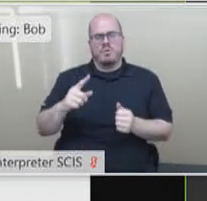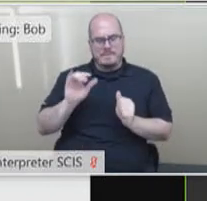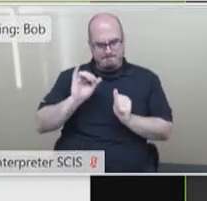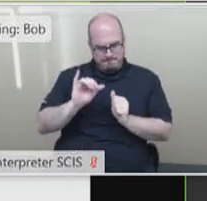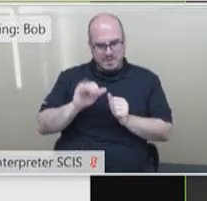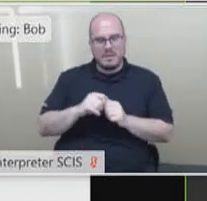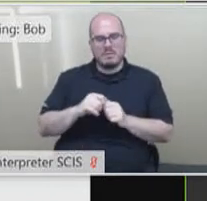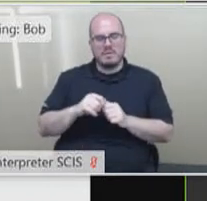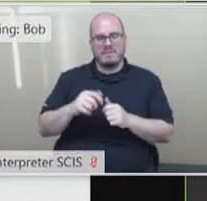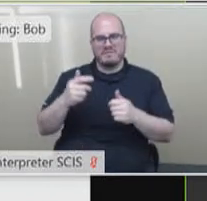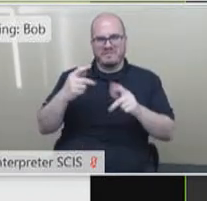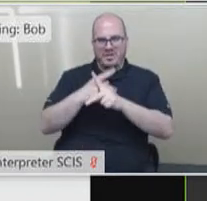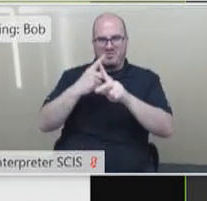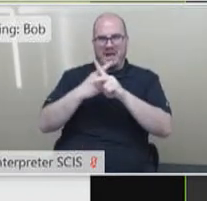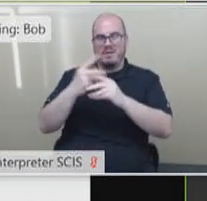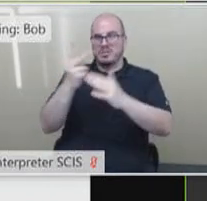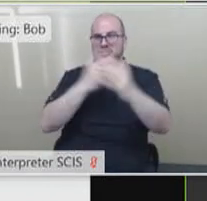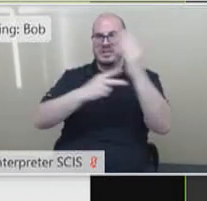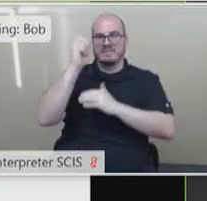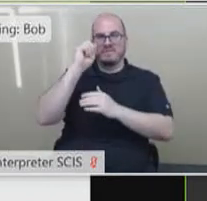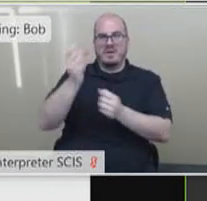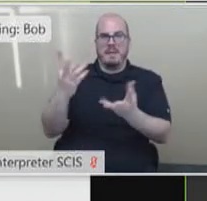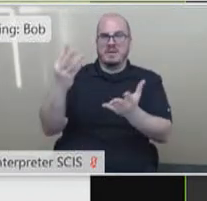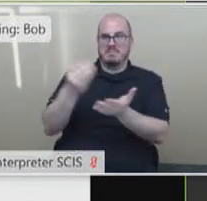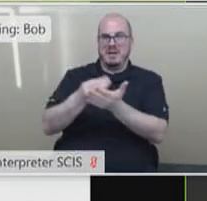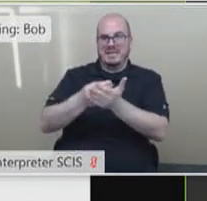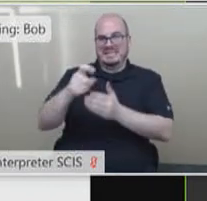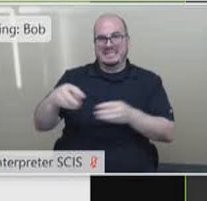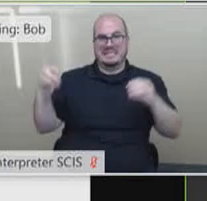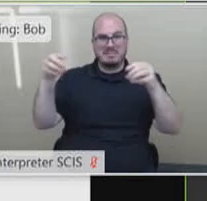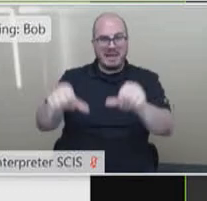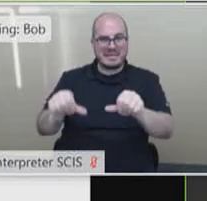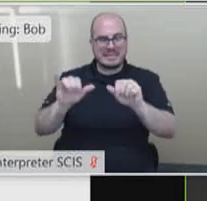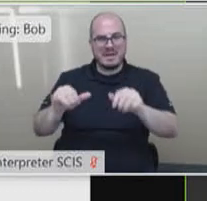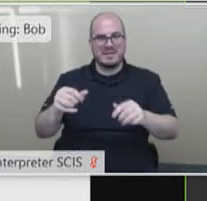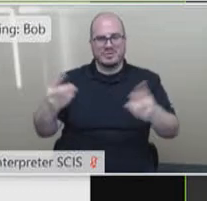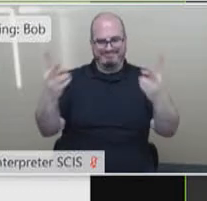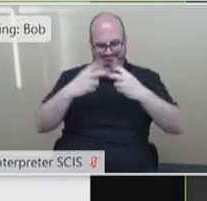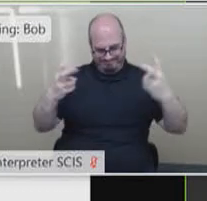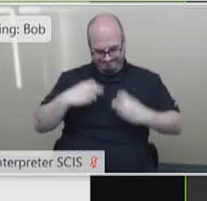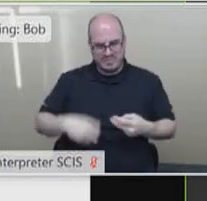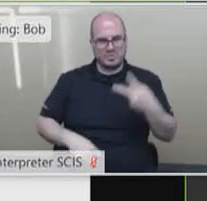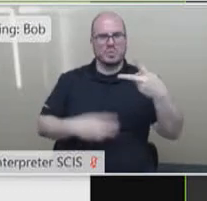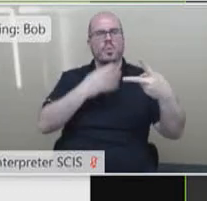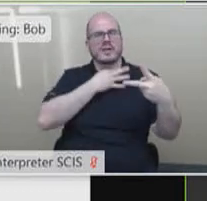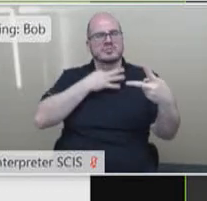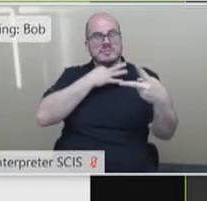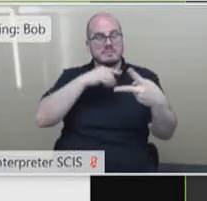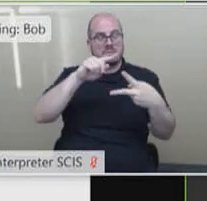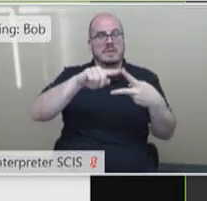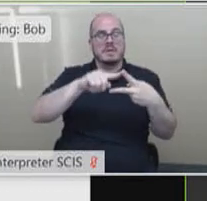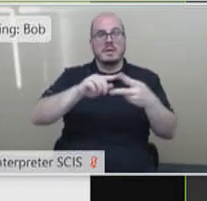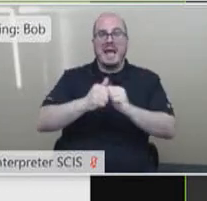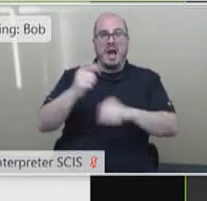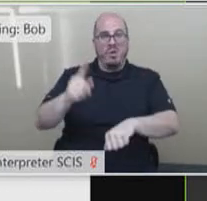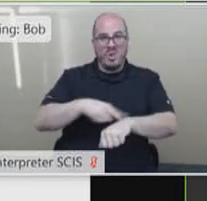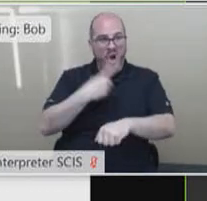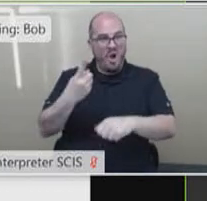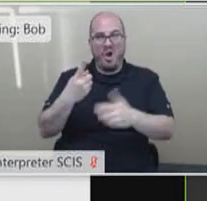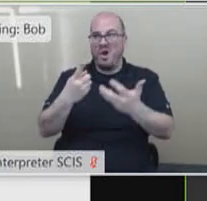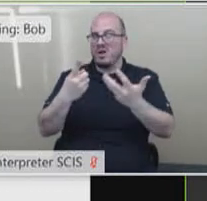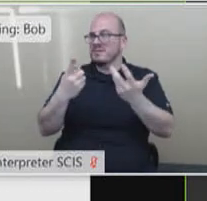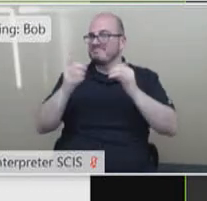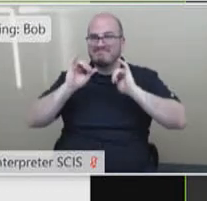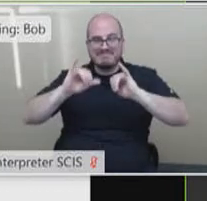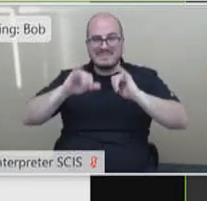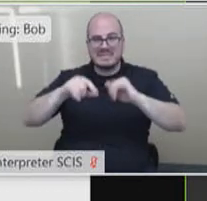our revenue projection for next year is really, we've asked ourselves two questions. One, how long will these